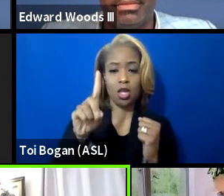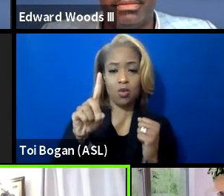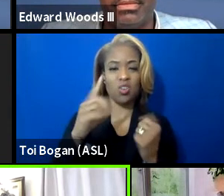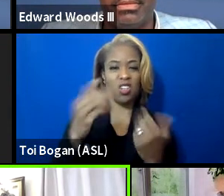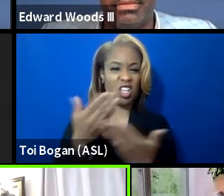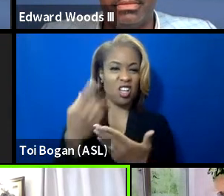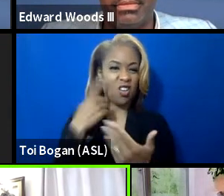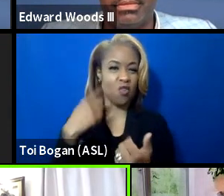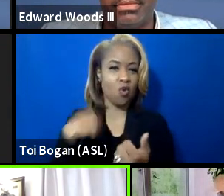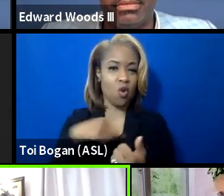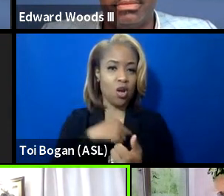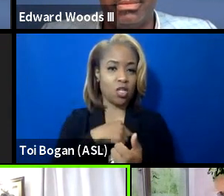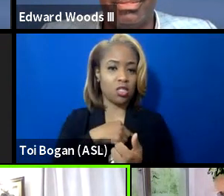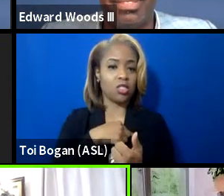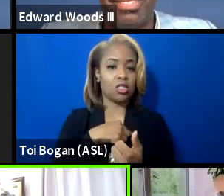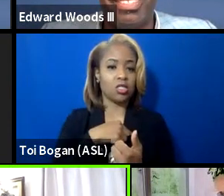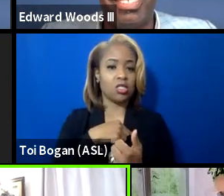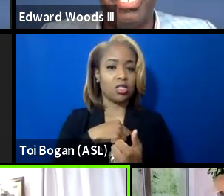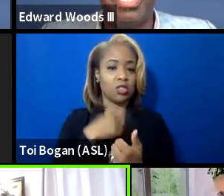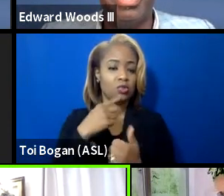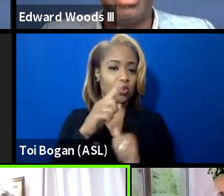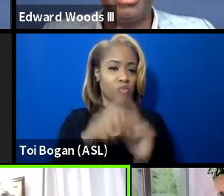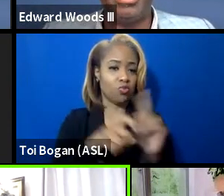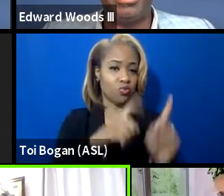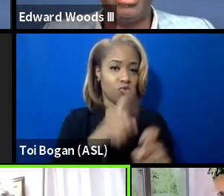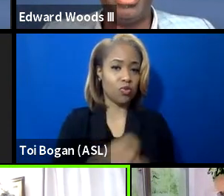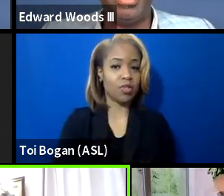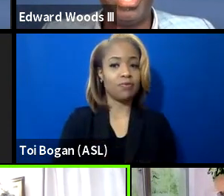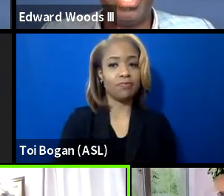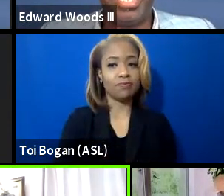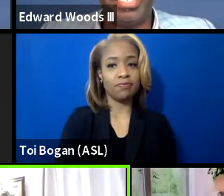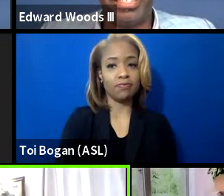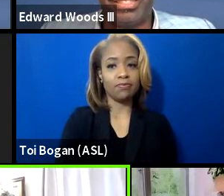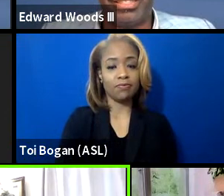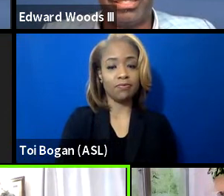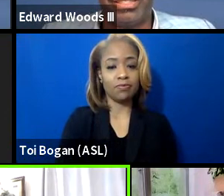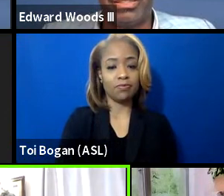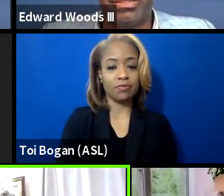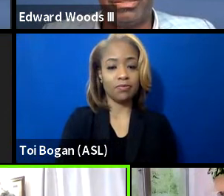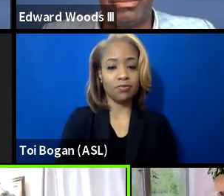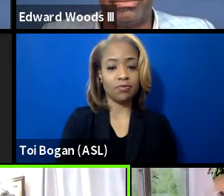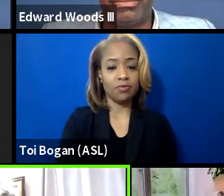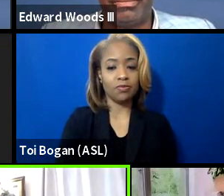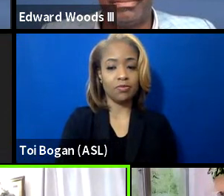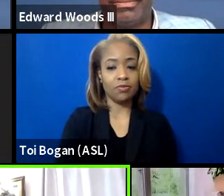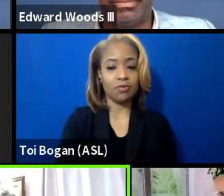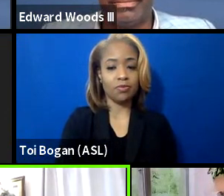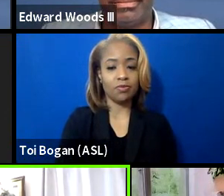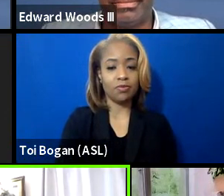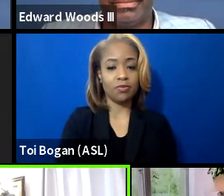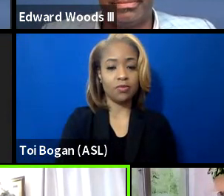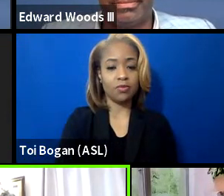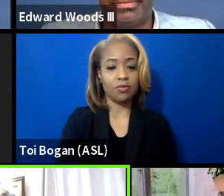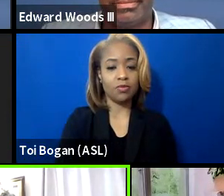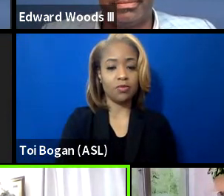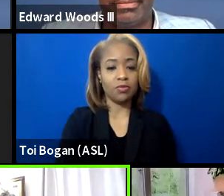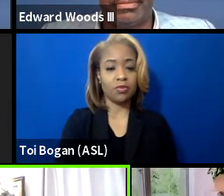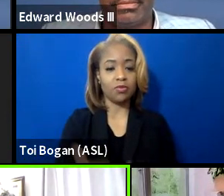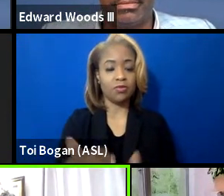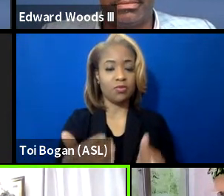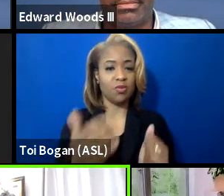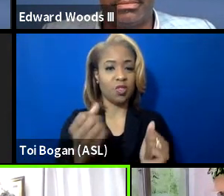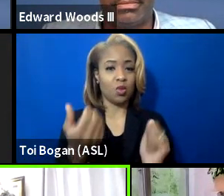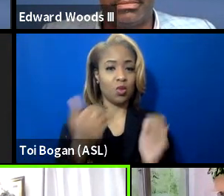to gently inquire with all of our needs and concerns and thoughts. So again, you're